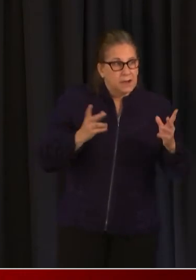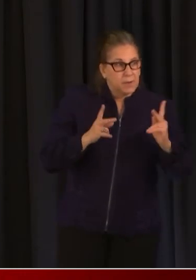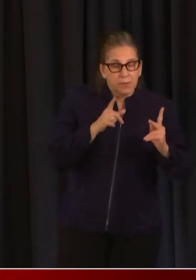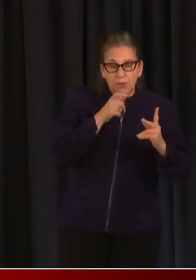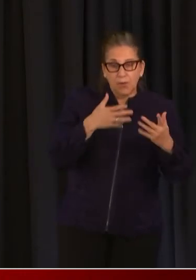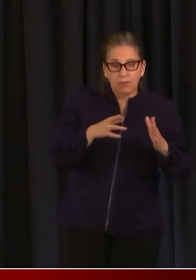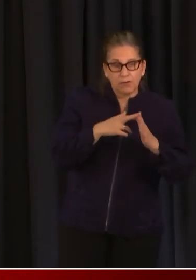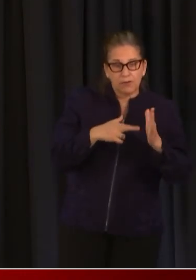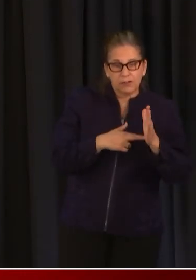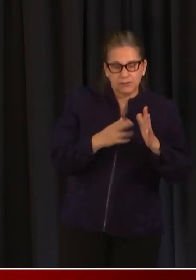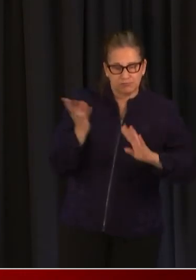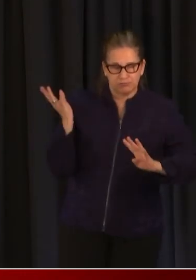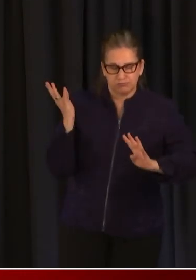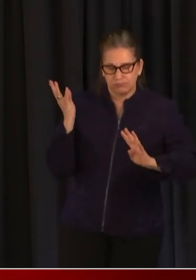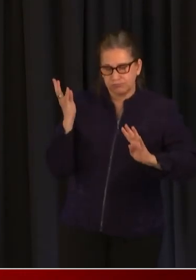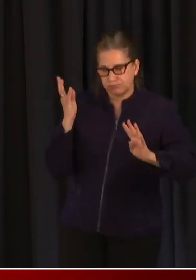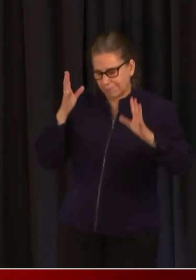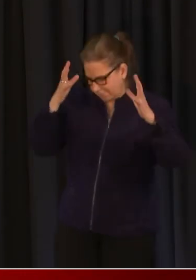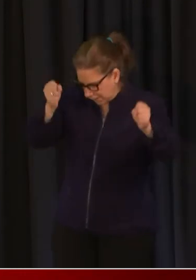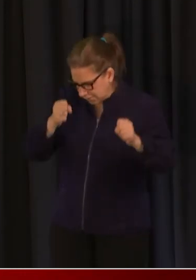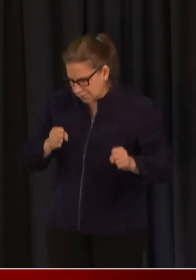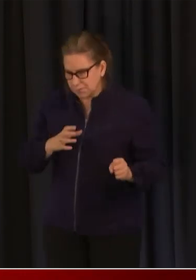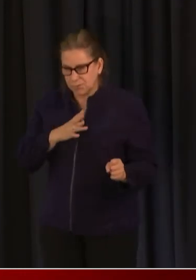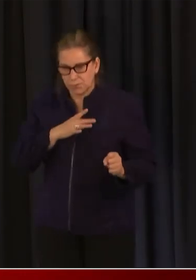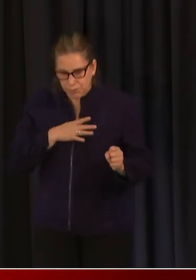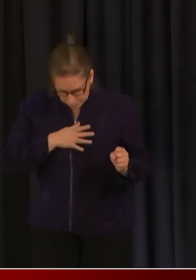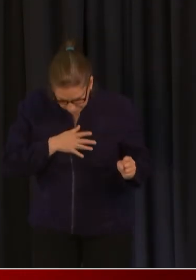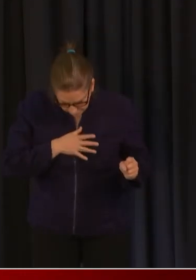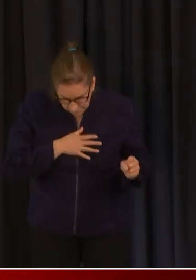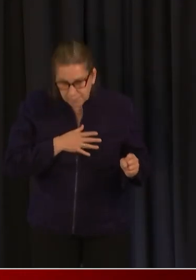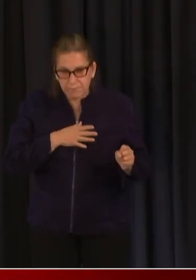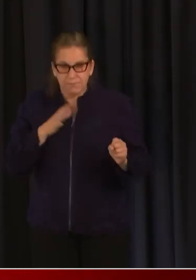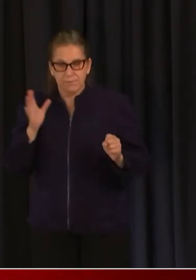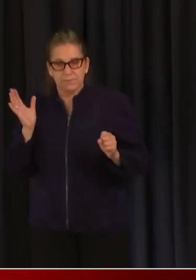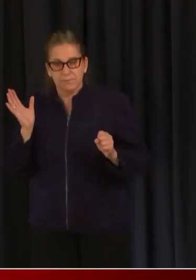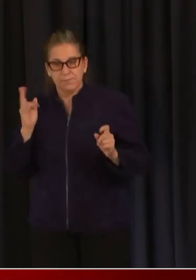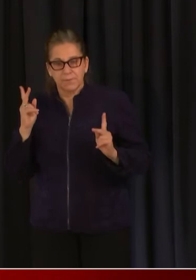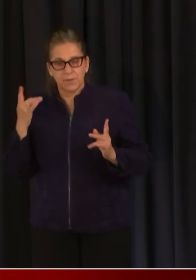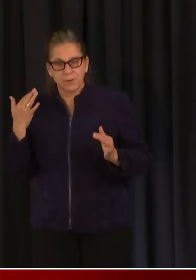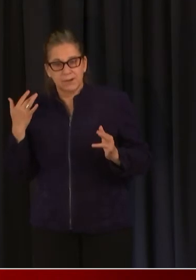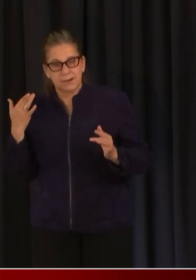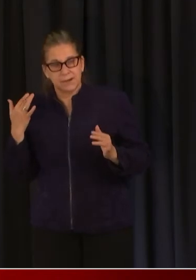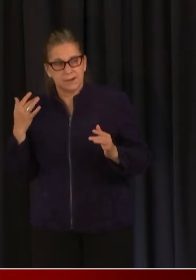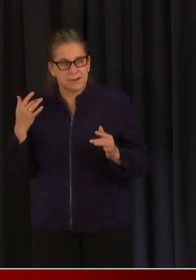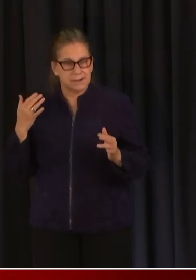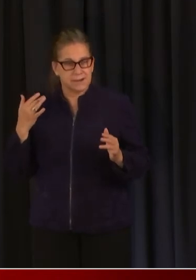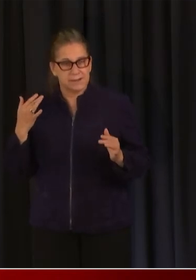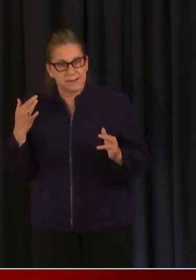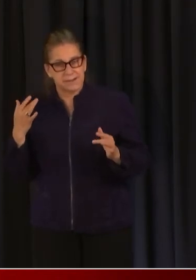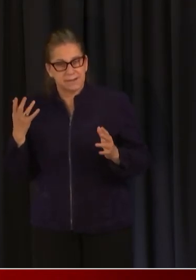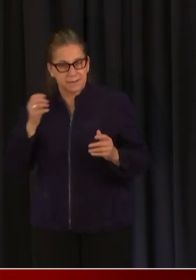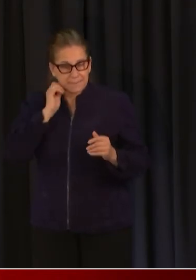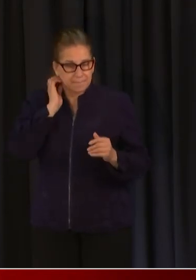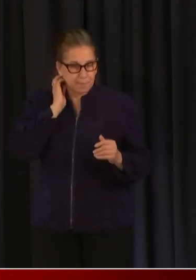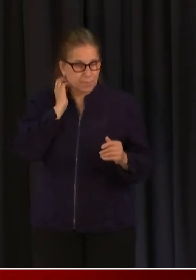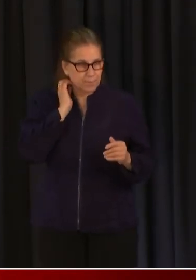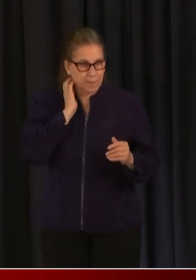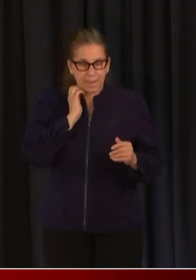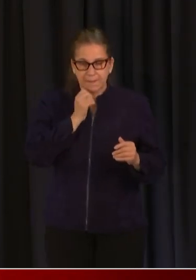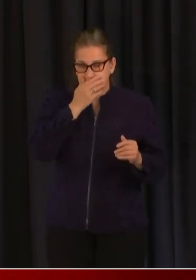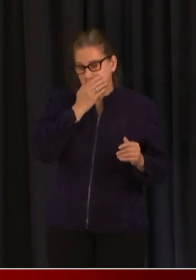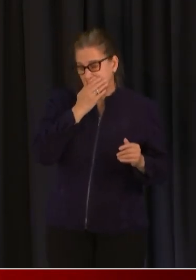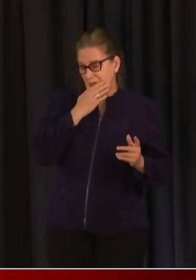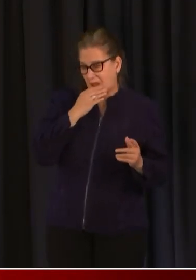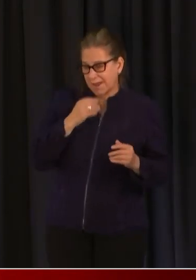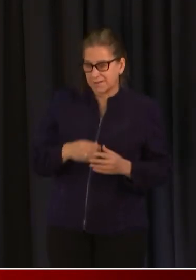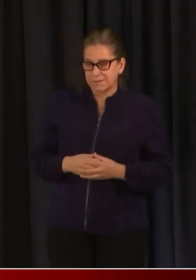pre-registration system. That does not mean that there aren't people out in the community who are waiting for an opportunity to go to a walk-up site.